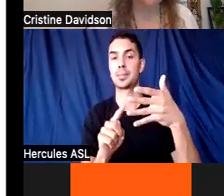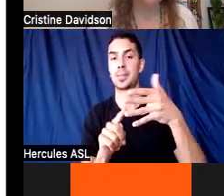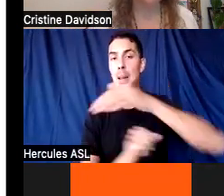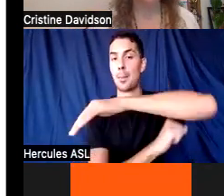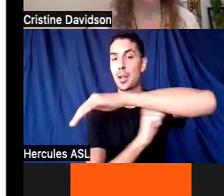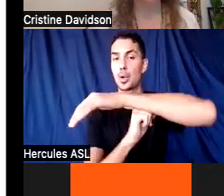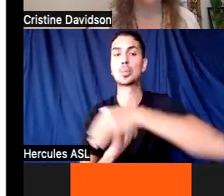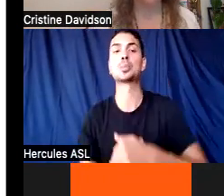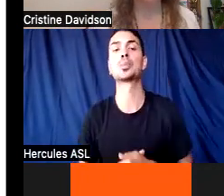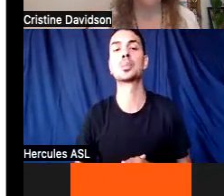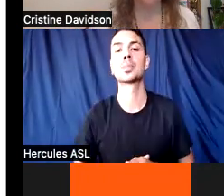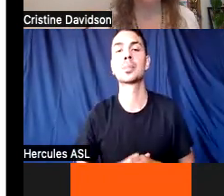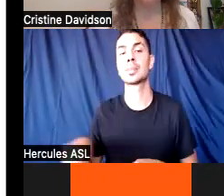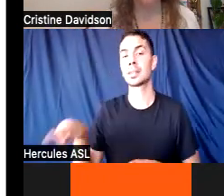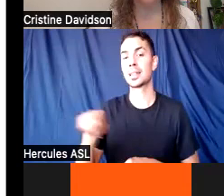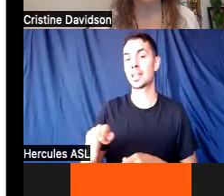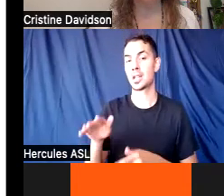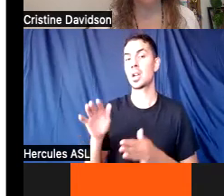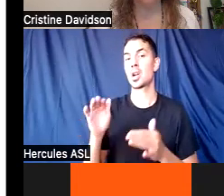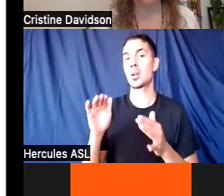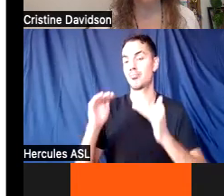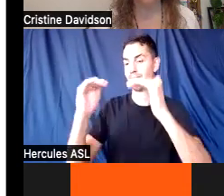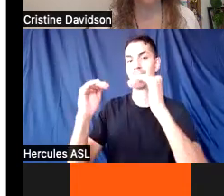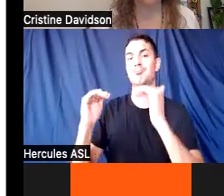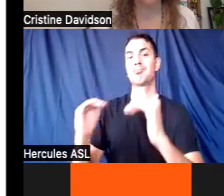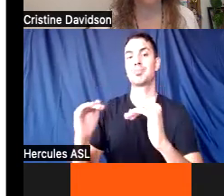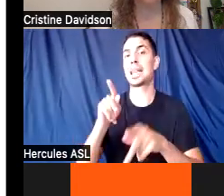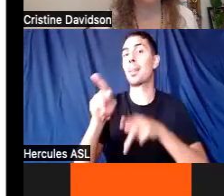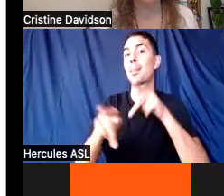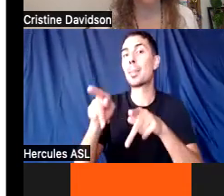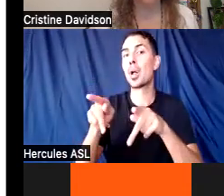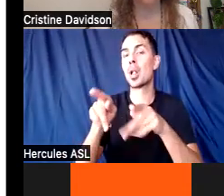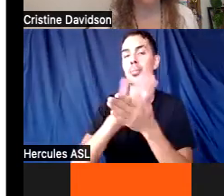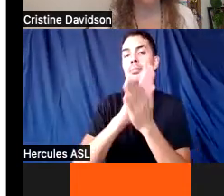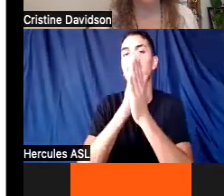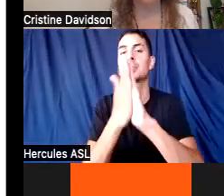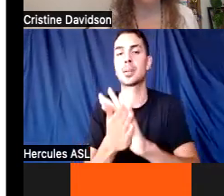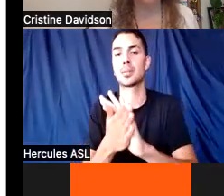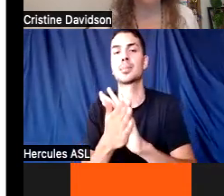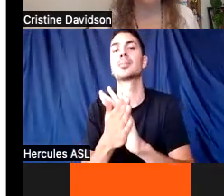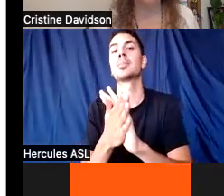and tactics used to make oppressed people into inferior objects?